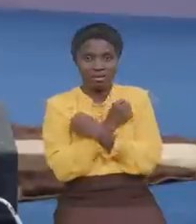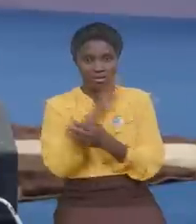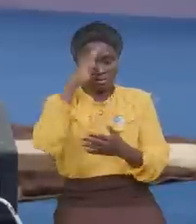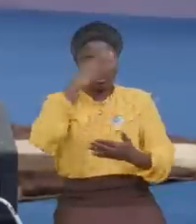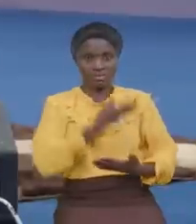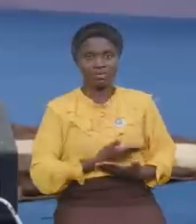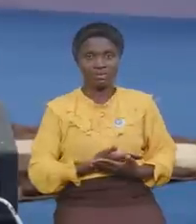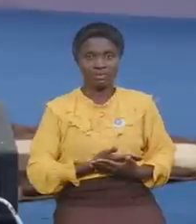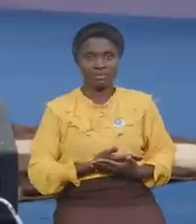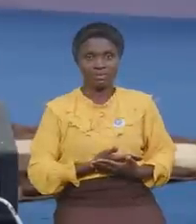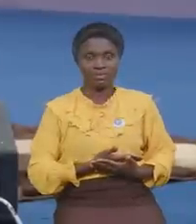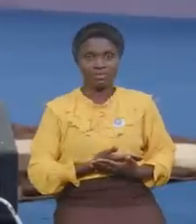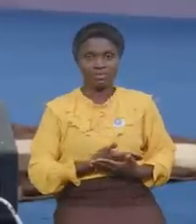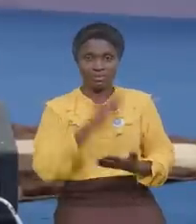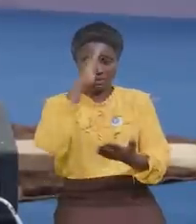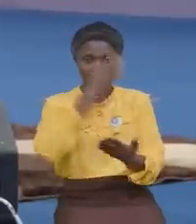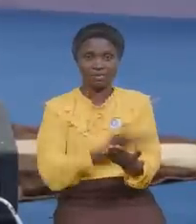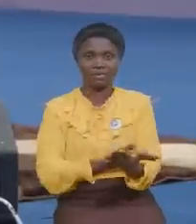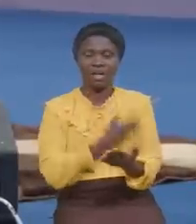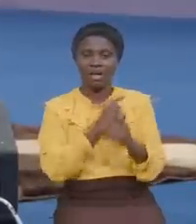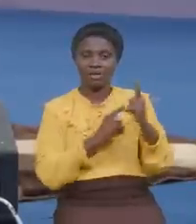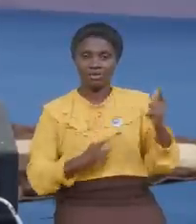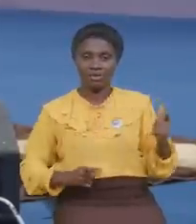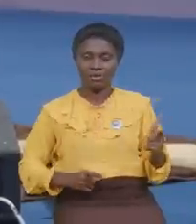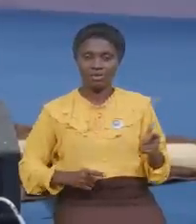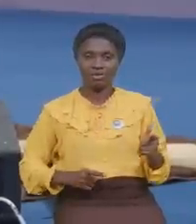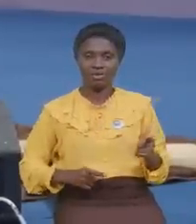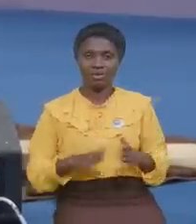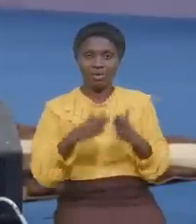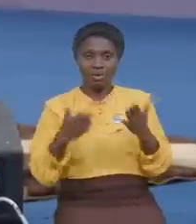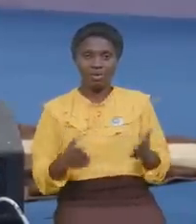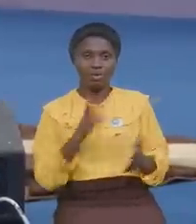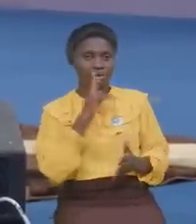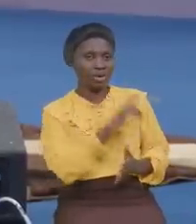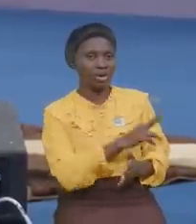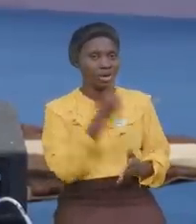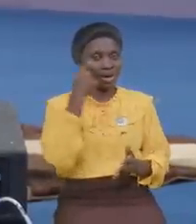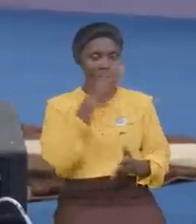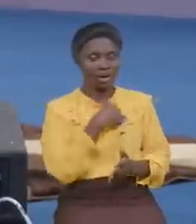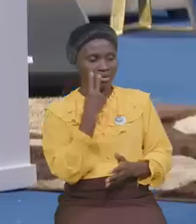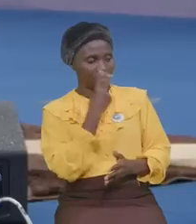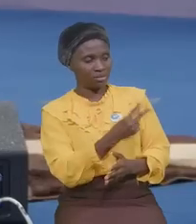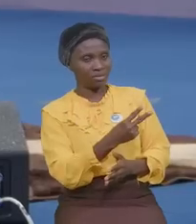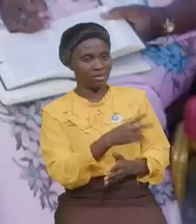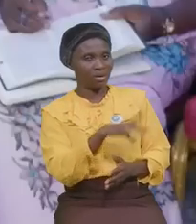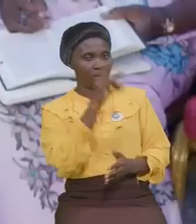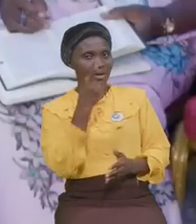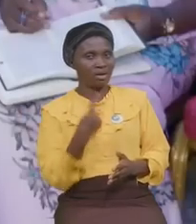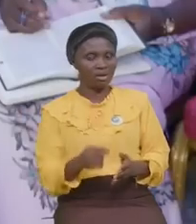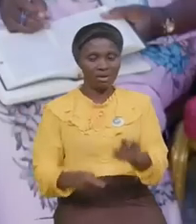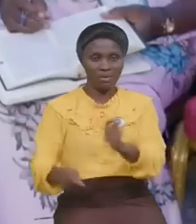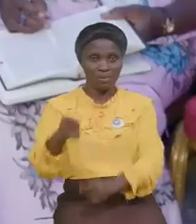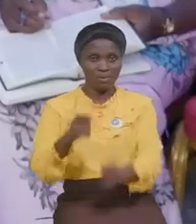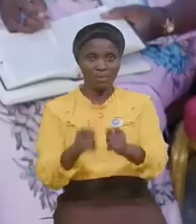And the Lord opened her eyes, and she saw the well, and went